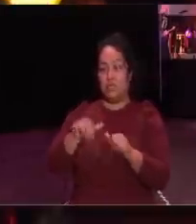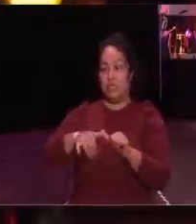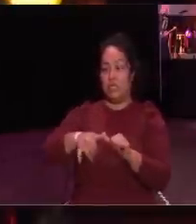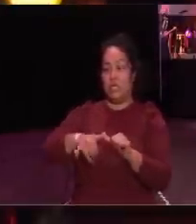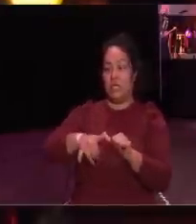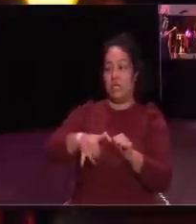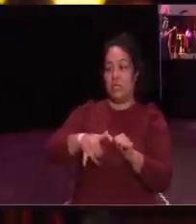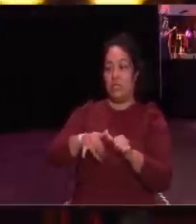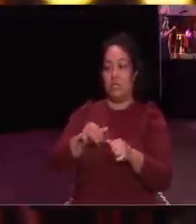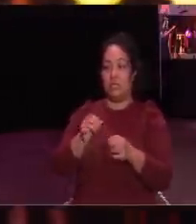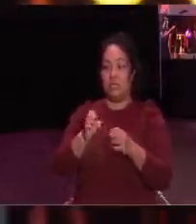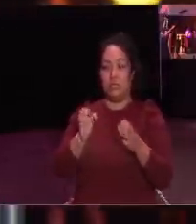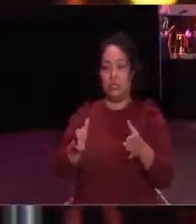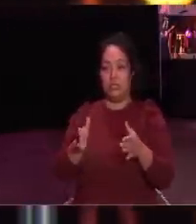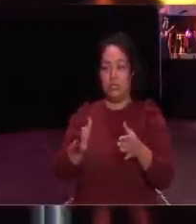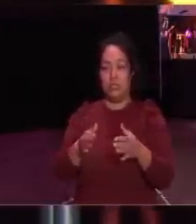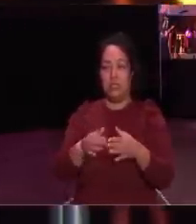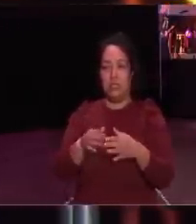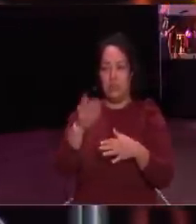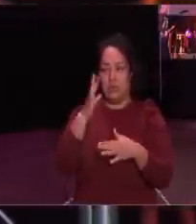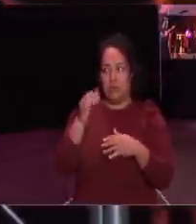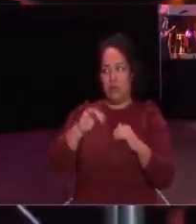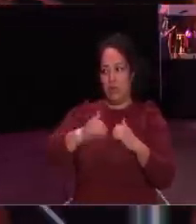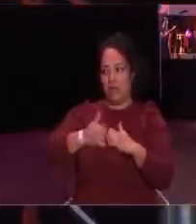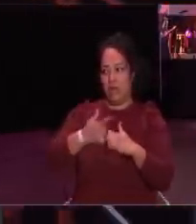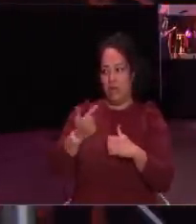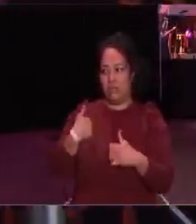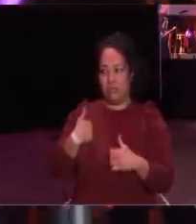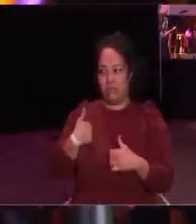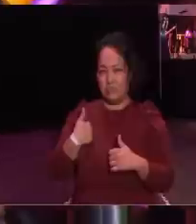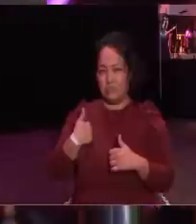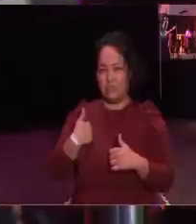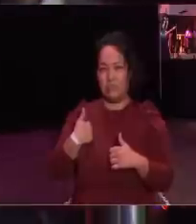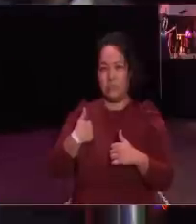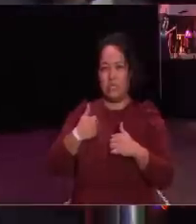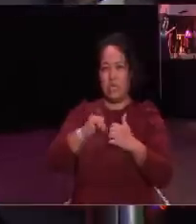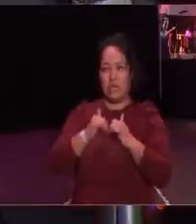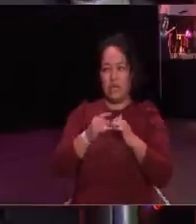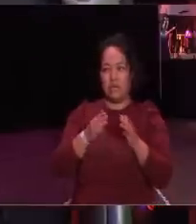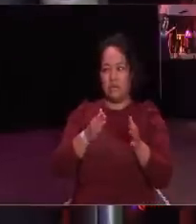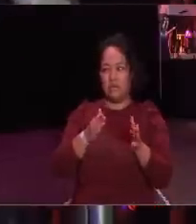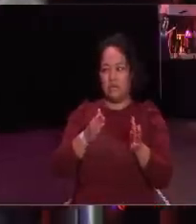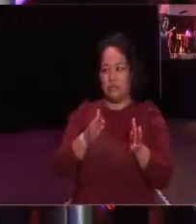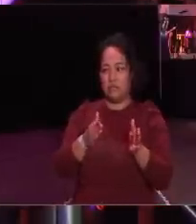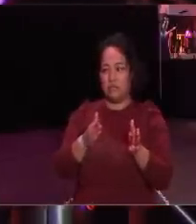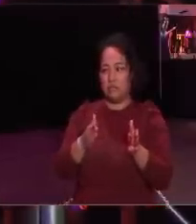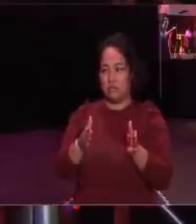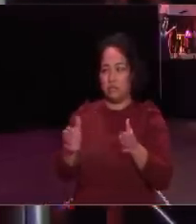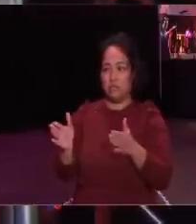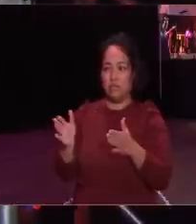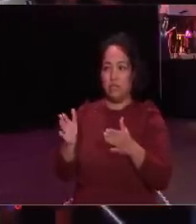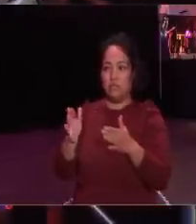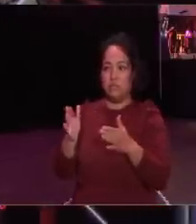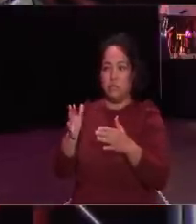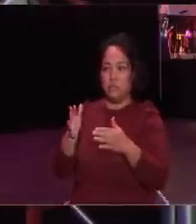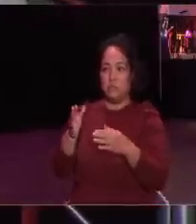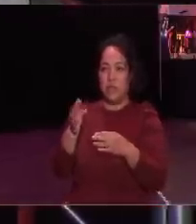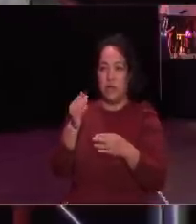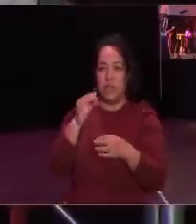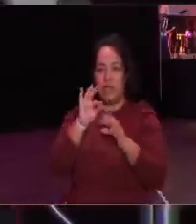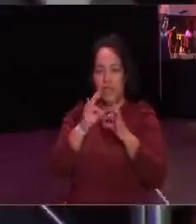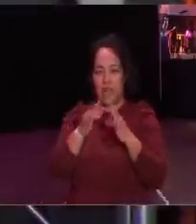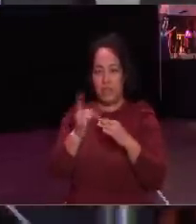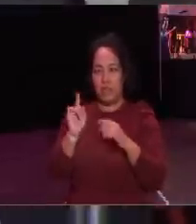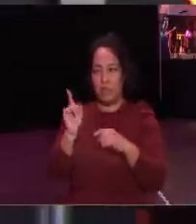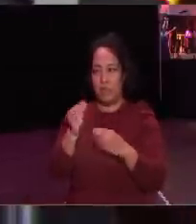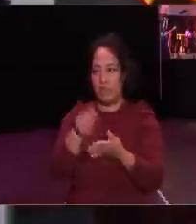cómo voy a hacer? And I said, God, how can I ¿cómo do se this? Va, ¿cómo voy a mantener a mi familia? How can I maintain my family? ¿De dónde va a salir el dinero? Where will the money